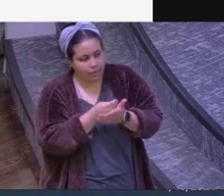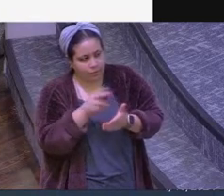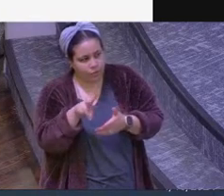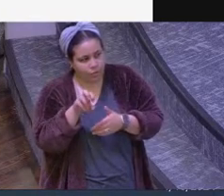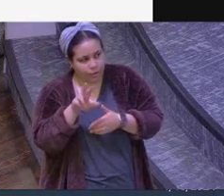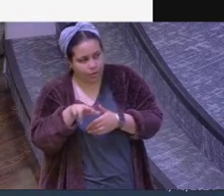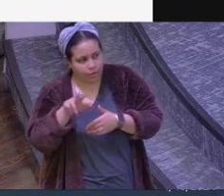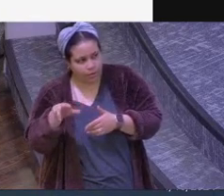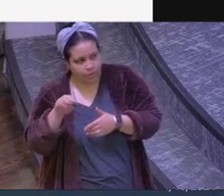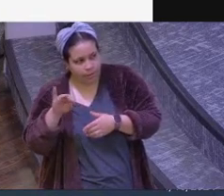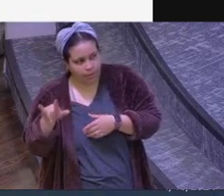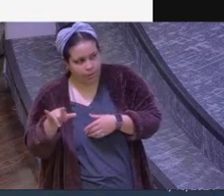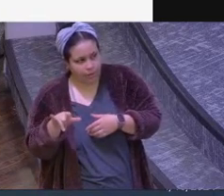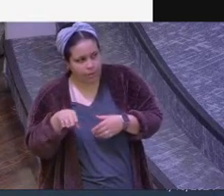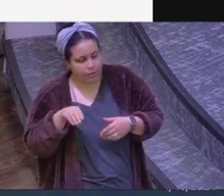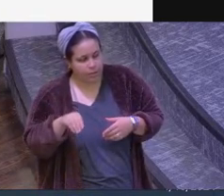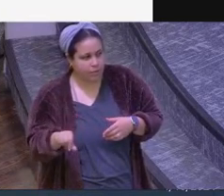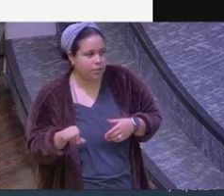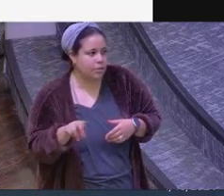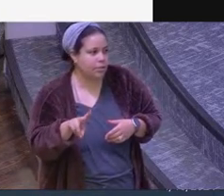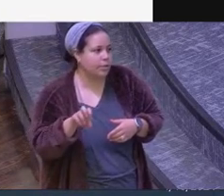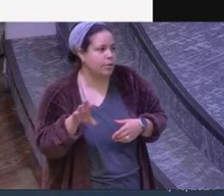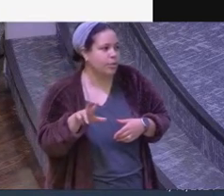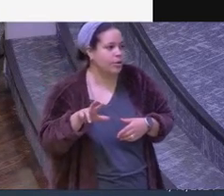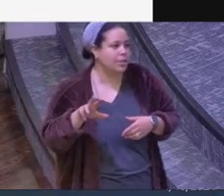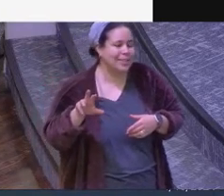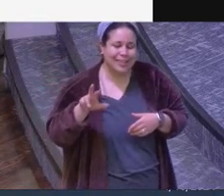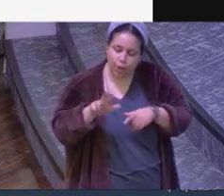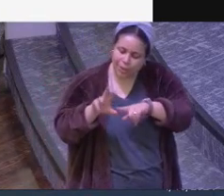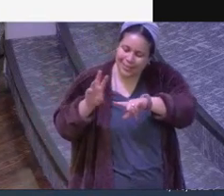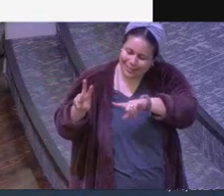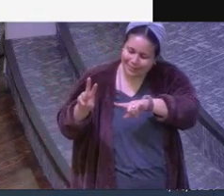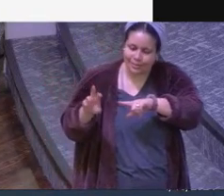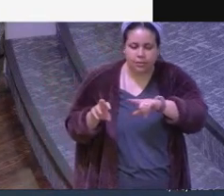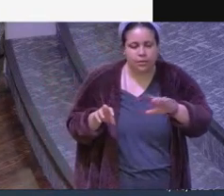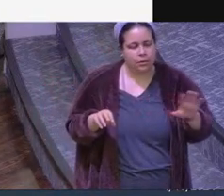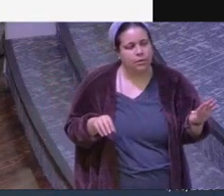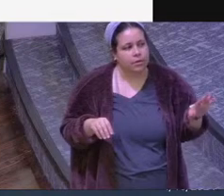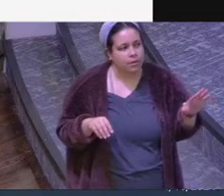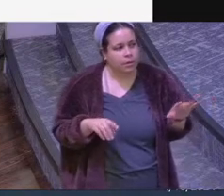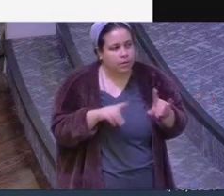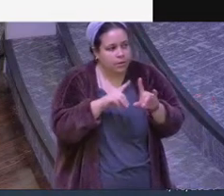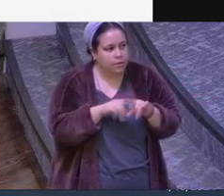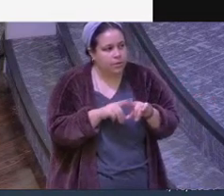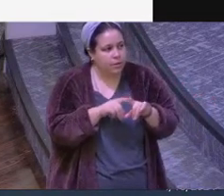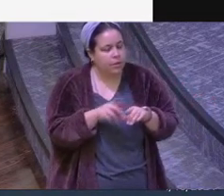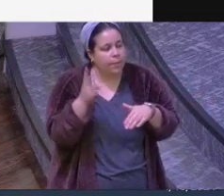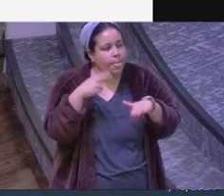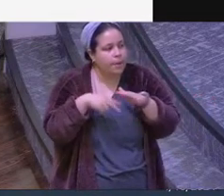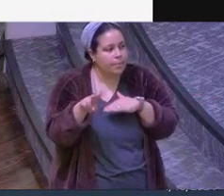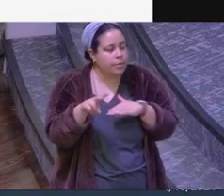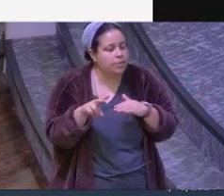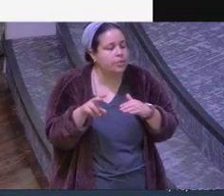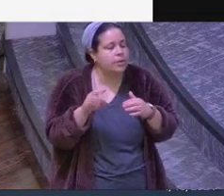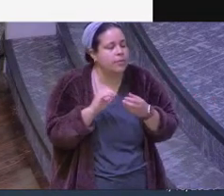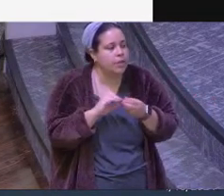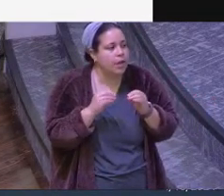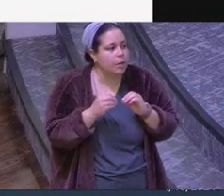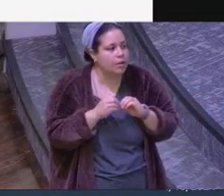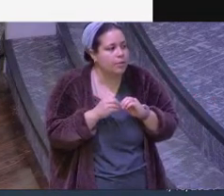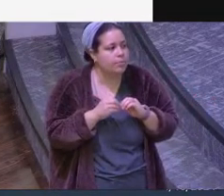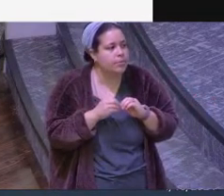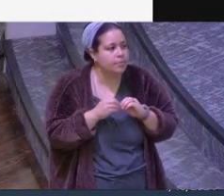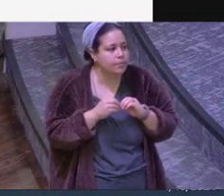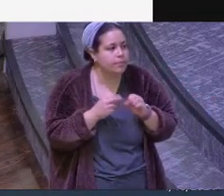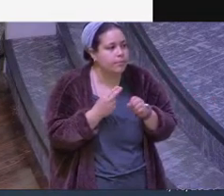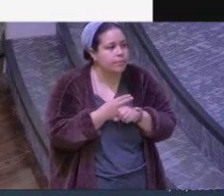Estimated expenditures, a little over $236 million. So based on what we've projected without any of the items for consideration, we're looking at using